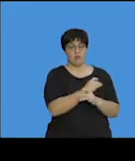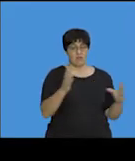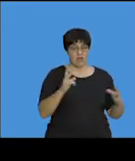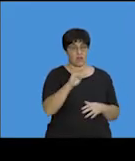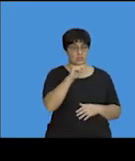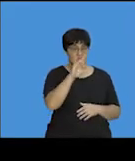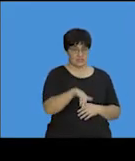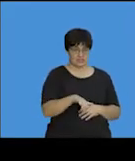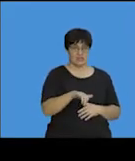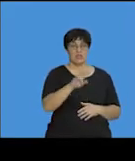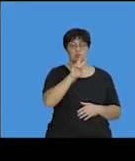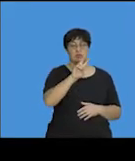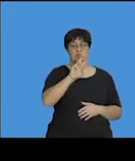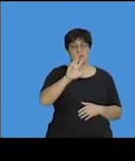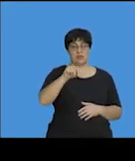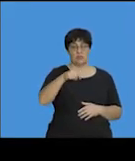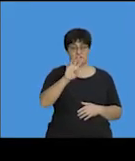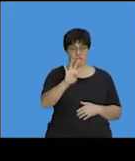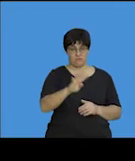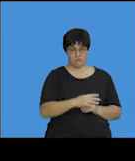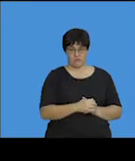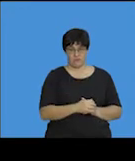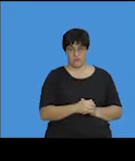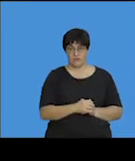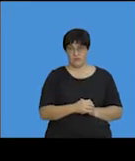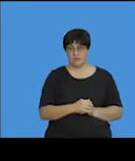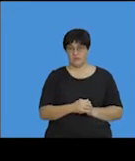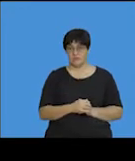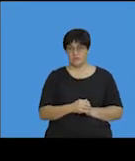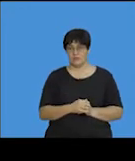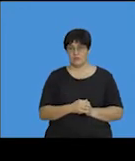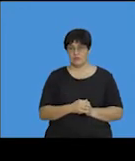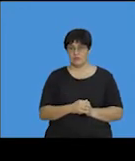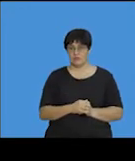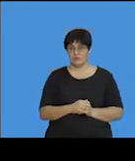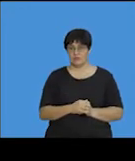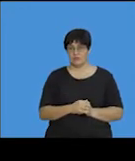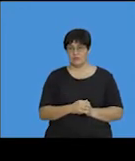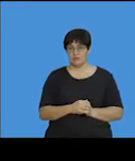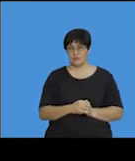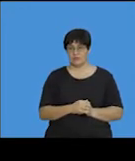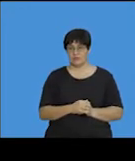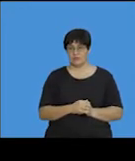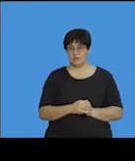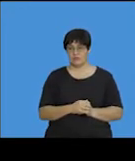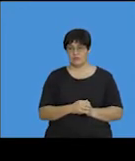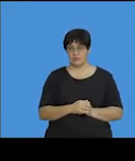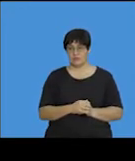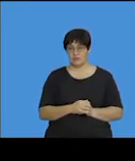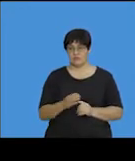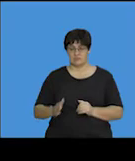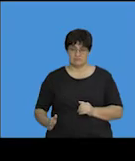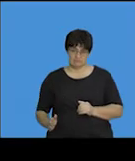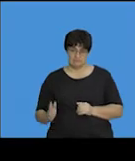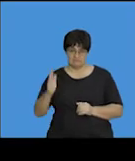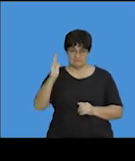my initial velocity is 29,4. They're telling me that it's going to